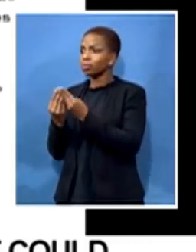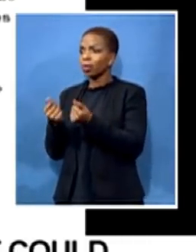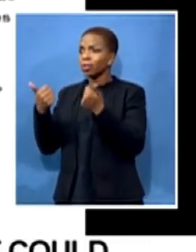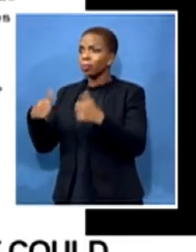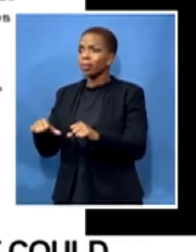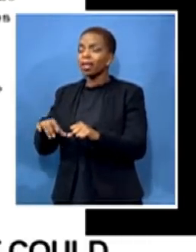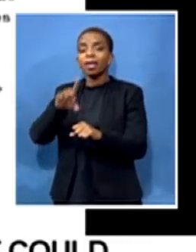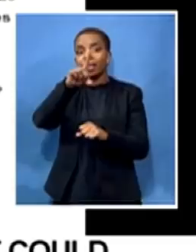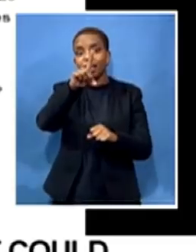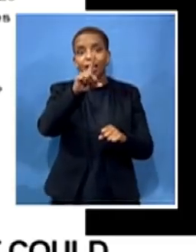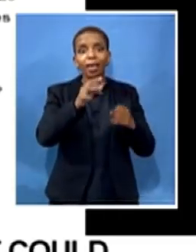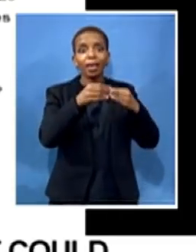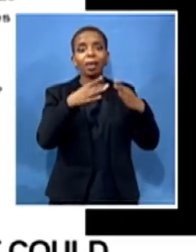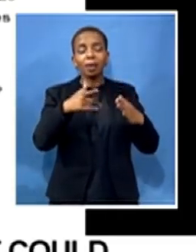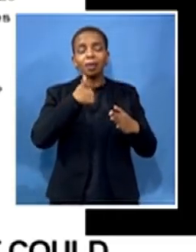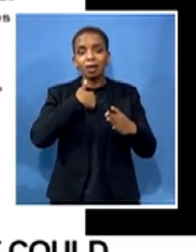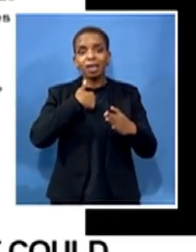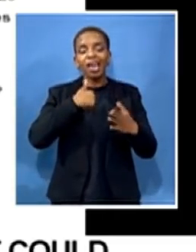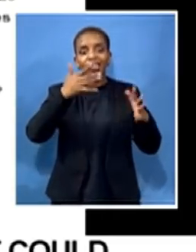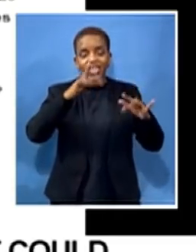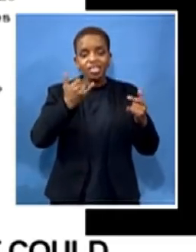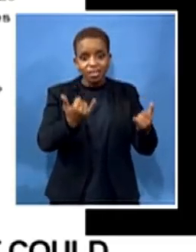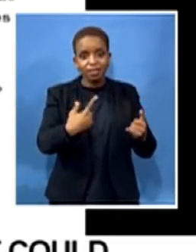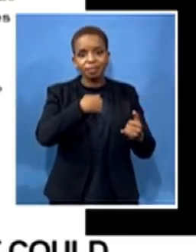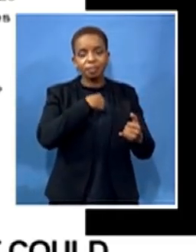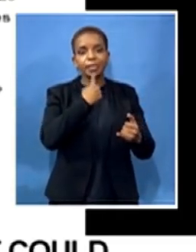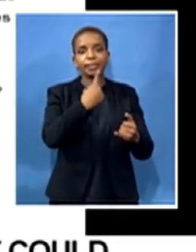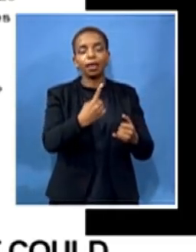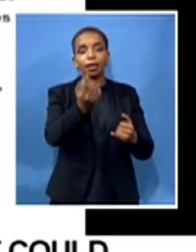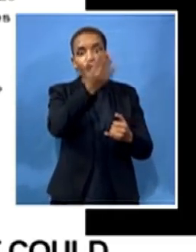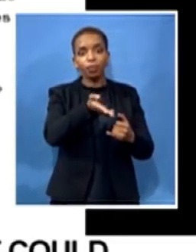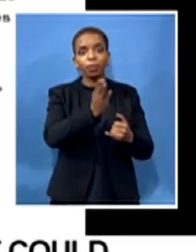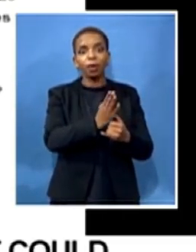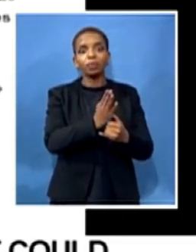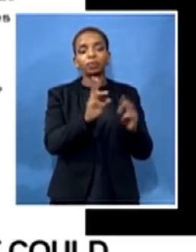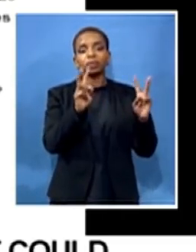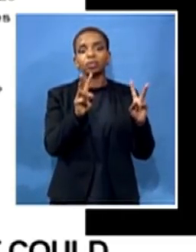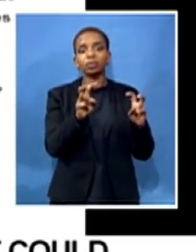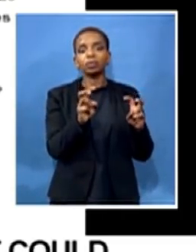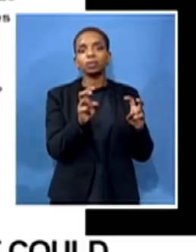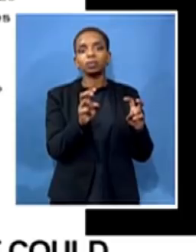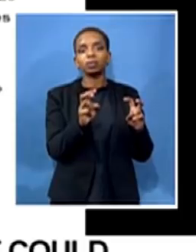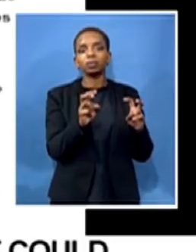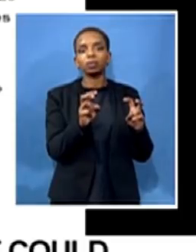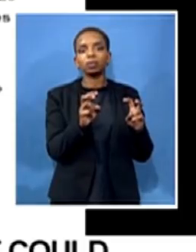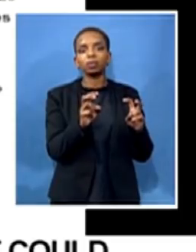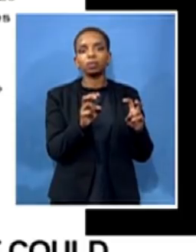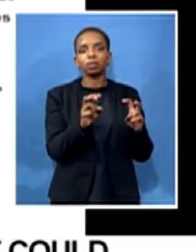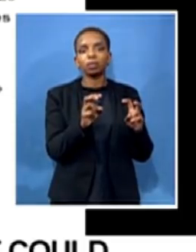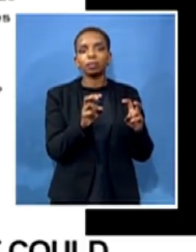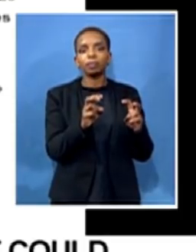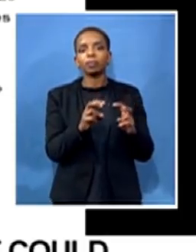saw a chat. The chat is working. So it's sorted. Can we then continue, please? Honorable Minister, I'm